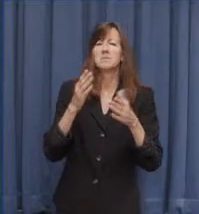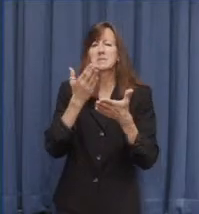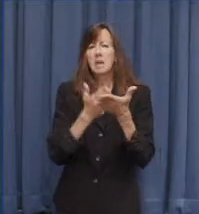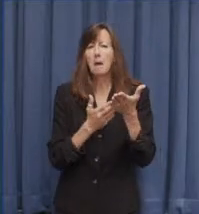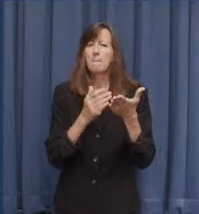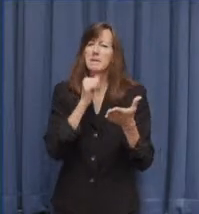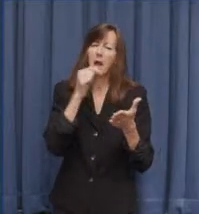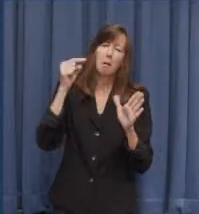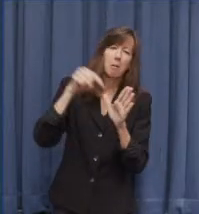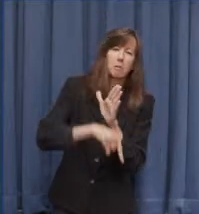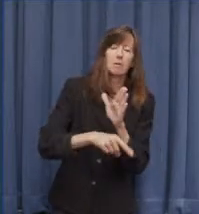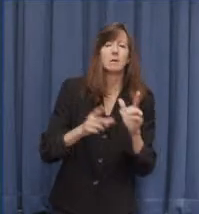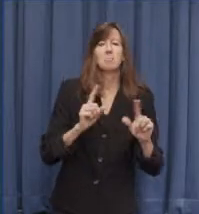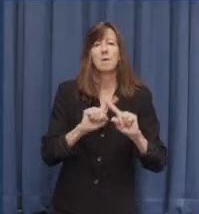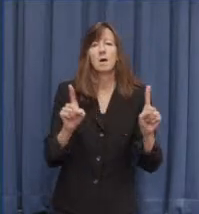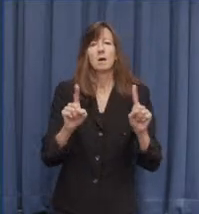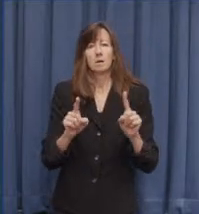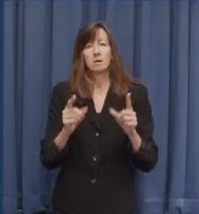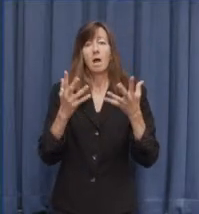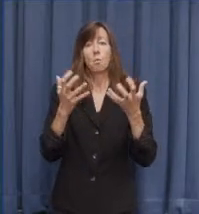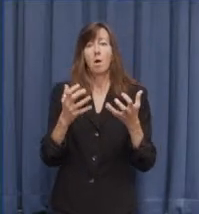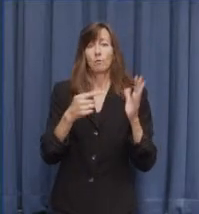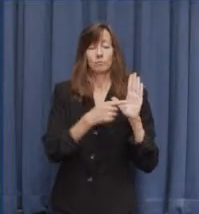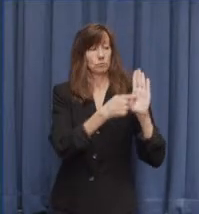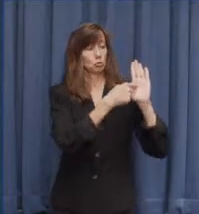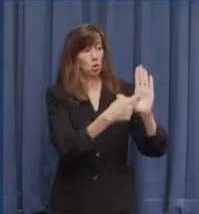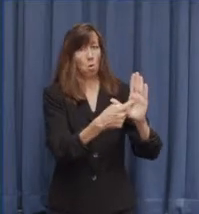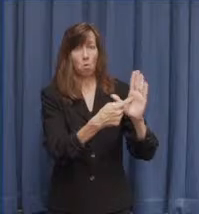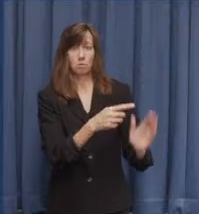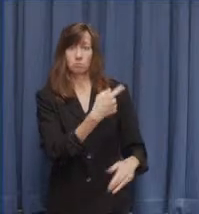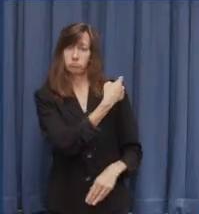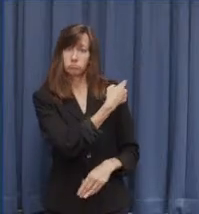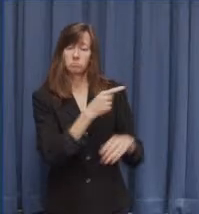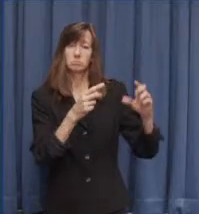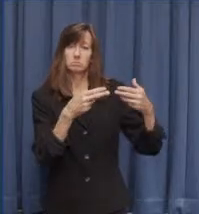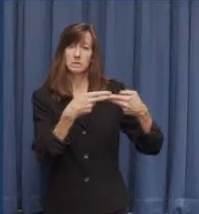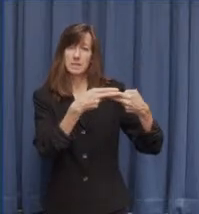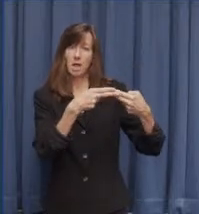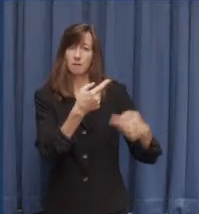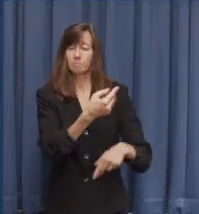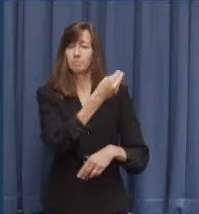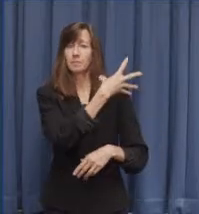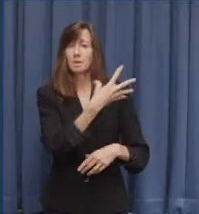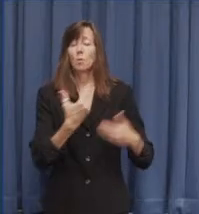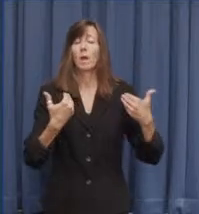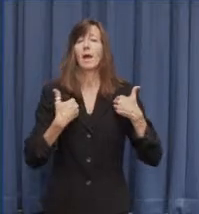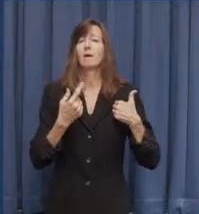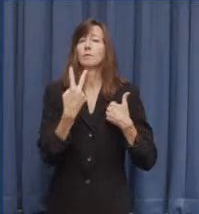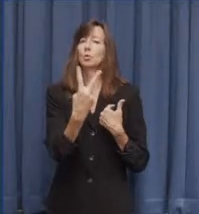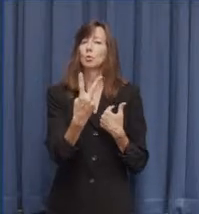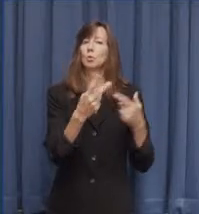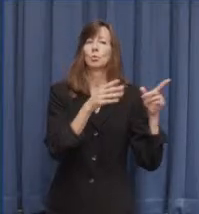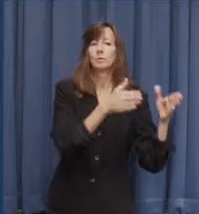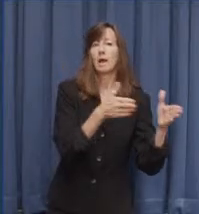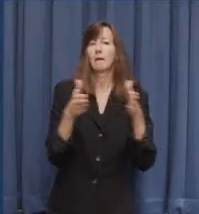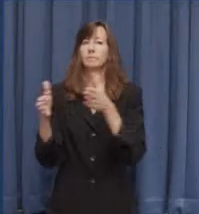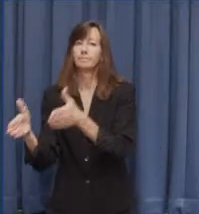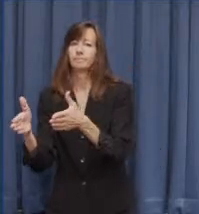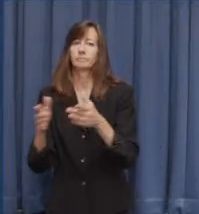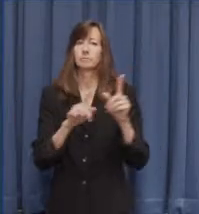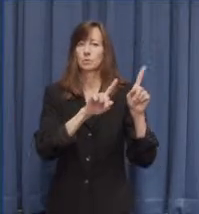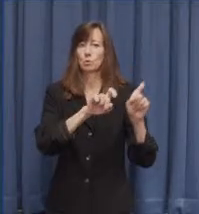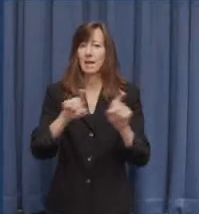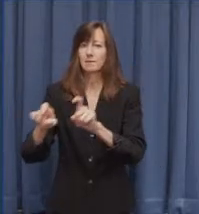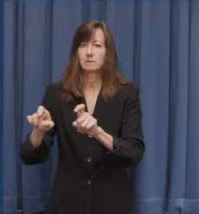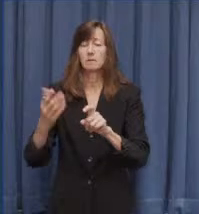show and talk through the fact that we now have really two different kind of styles of our testing sites. Before, it was obviously